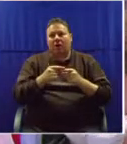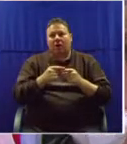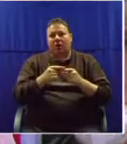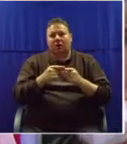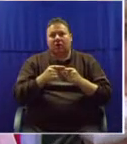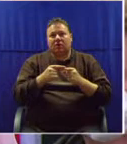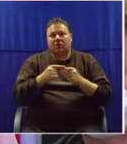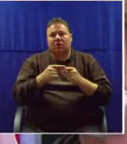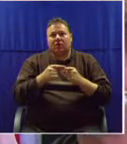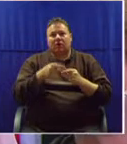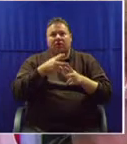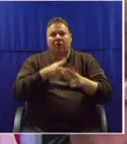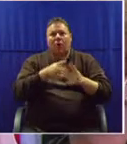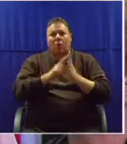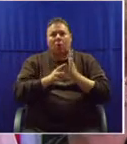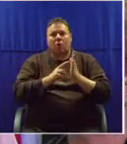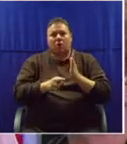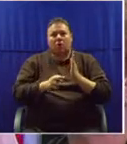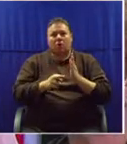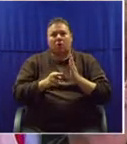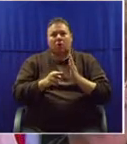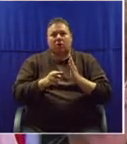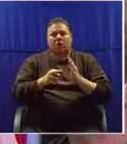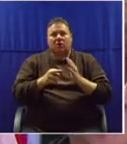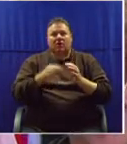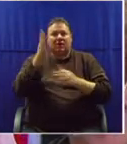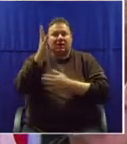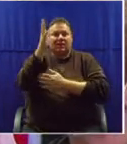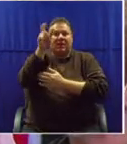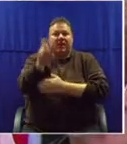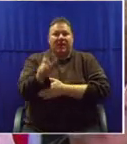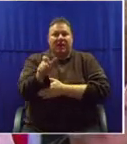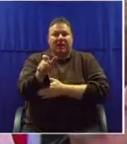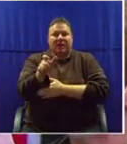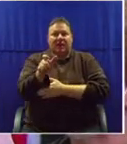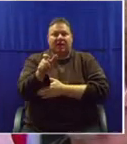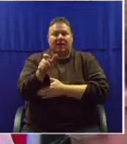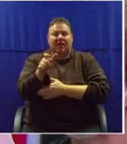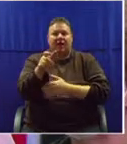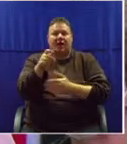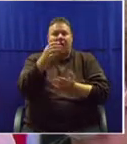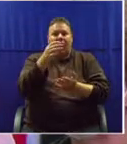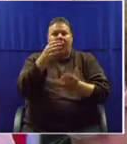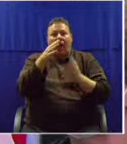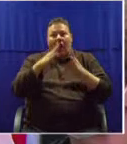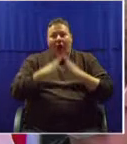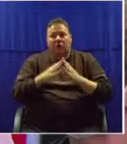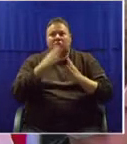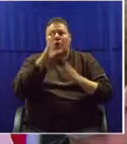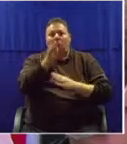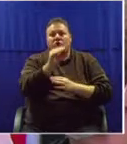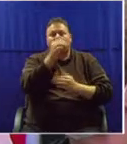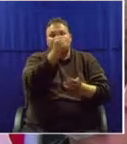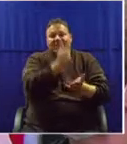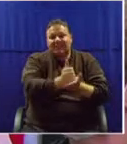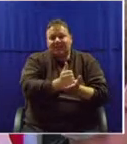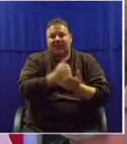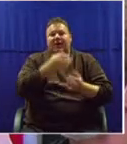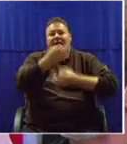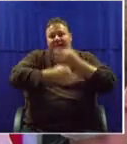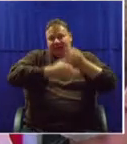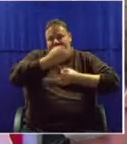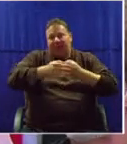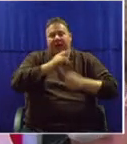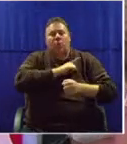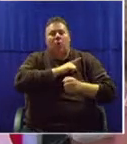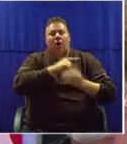take your seat or has explained to you that you are standing on the incorrect point of order, we have a duty, which we have agreed to,